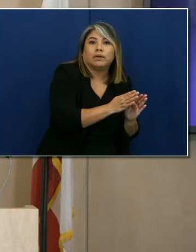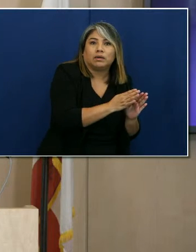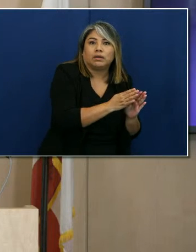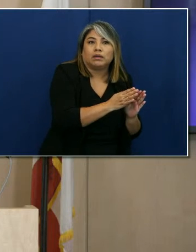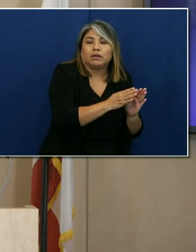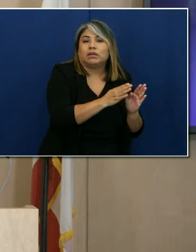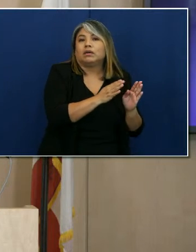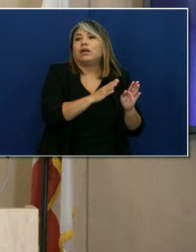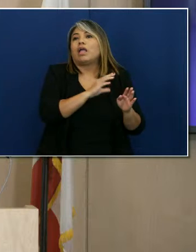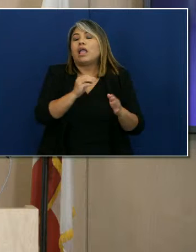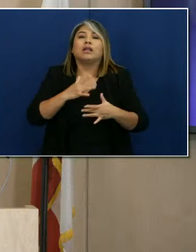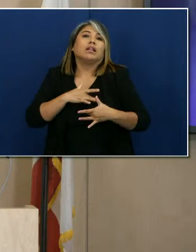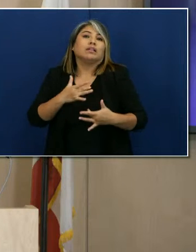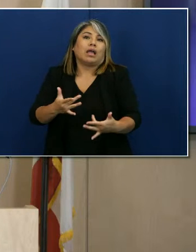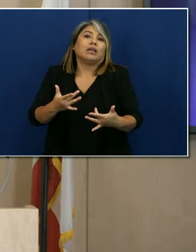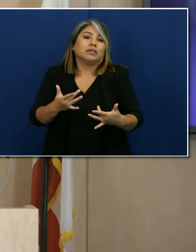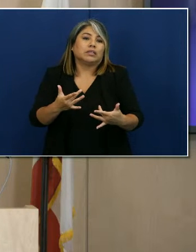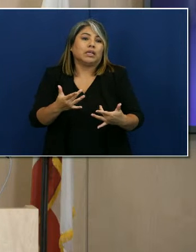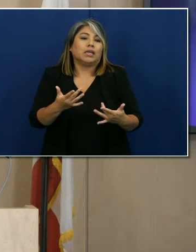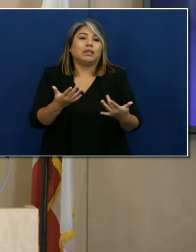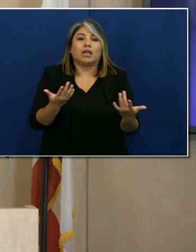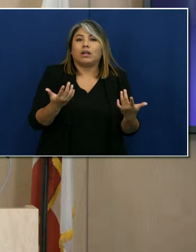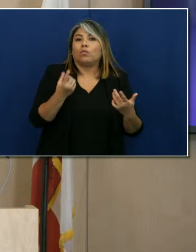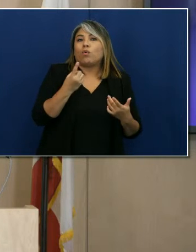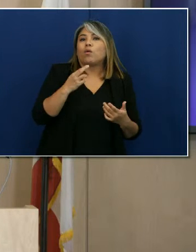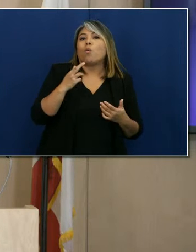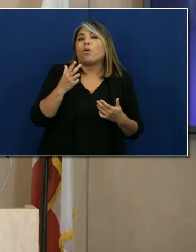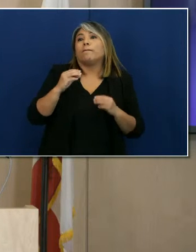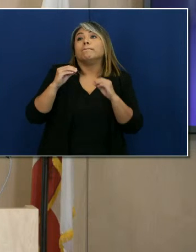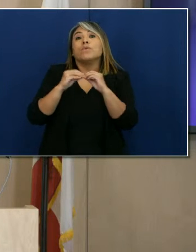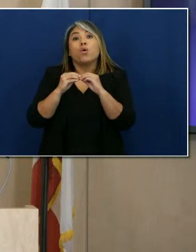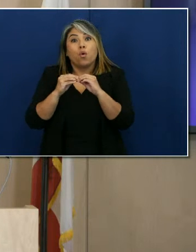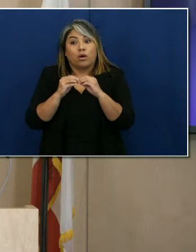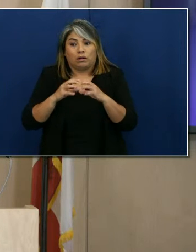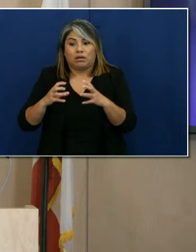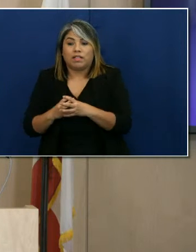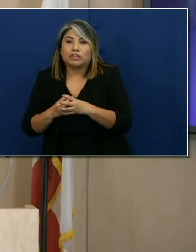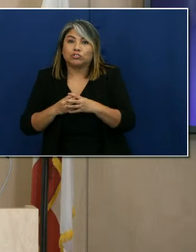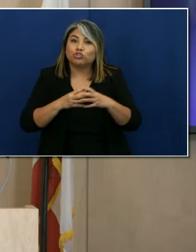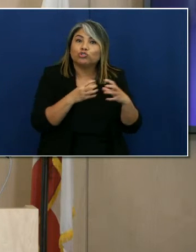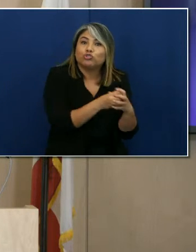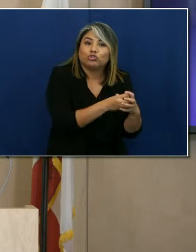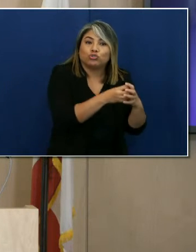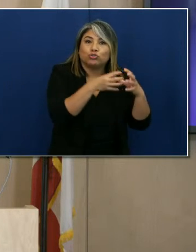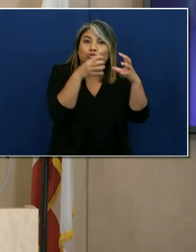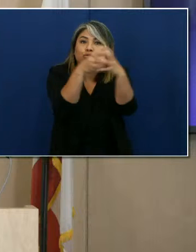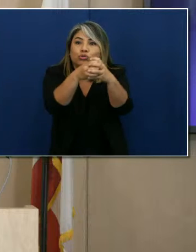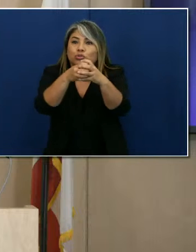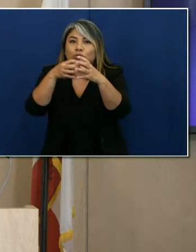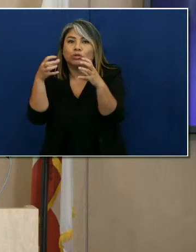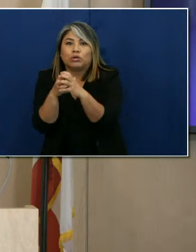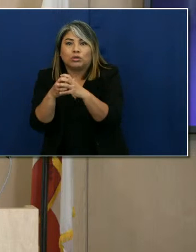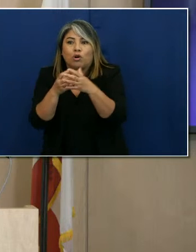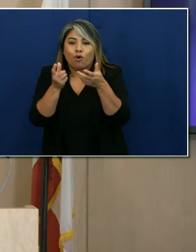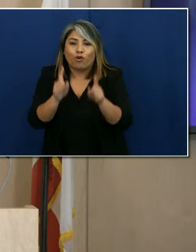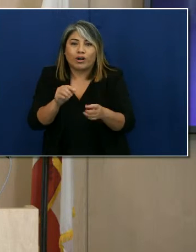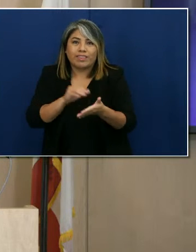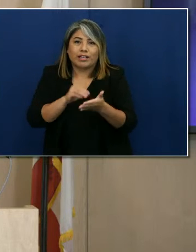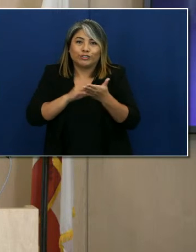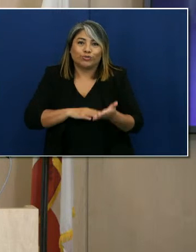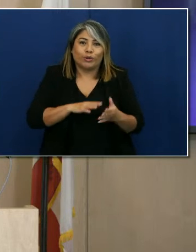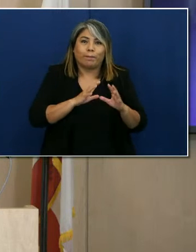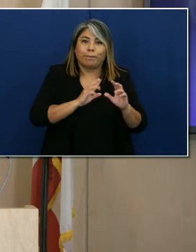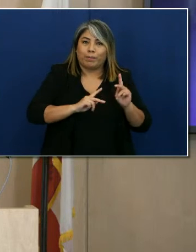is likely that one or more clustering type events occurred in that student